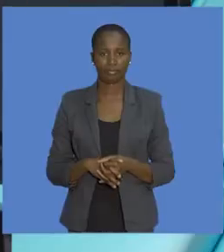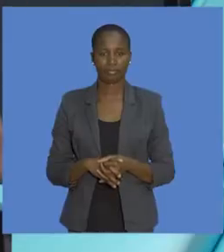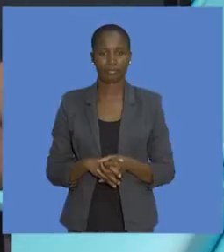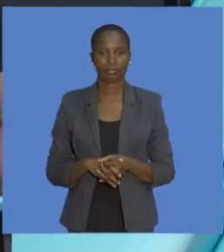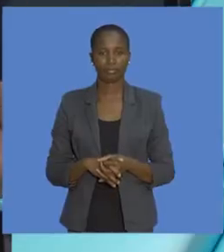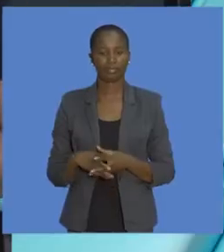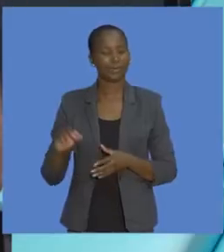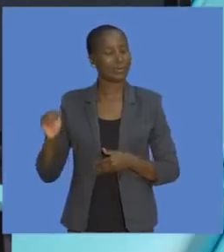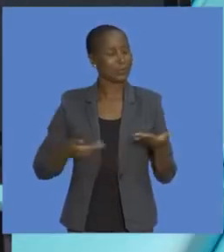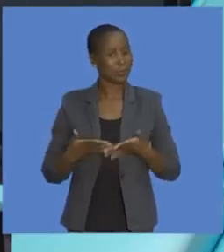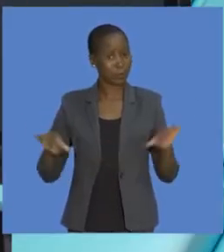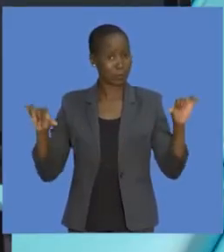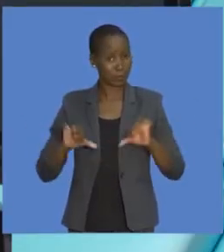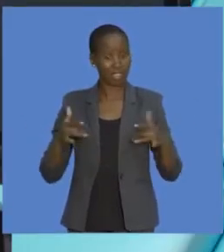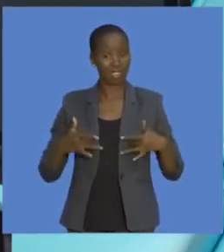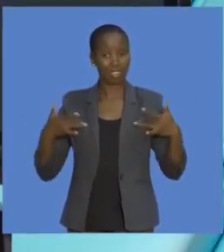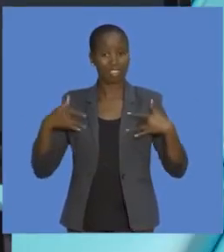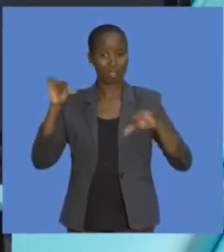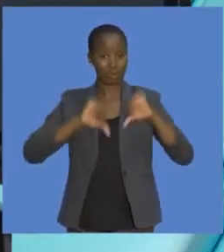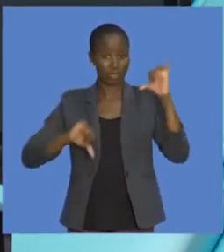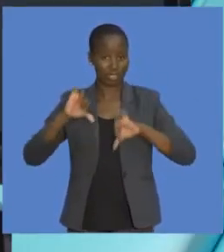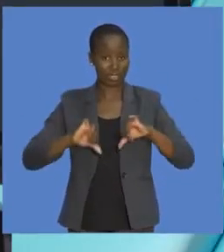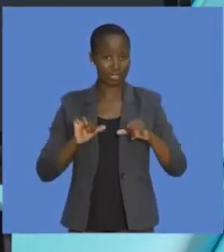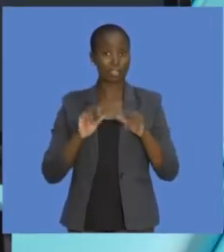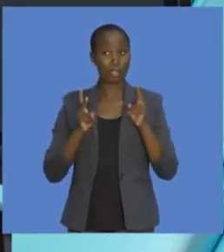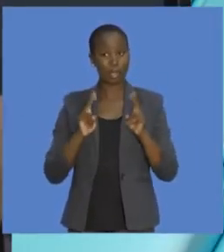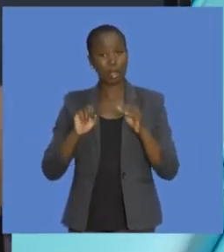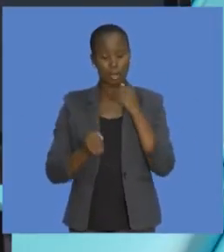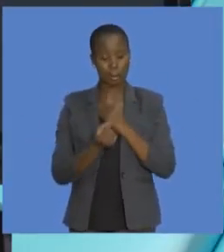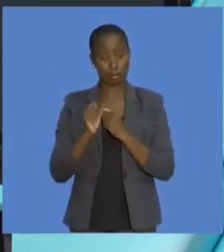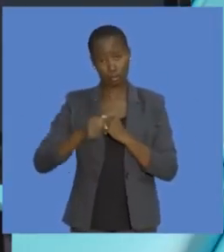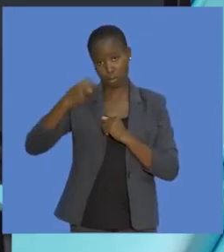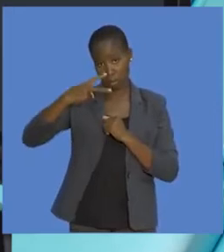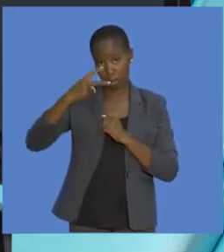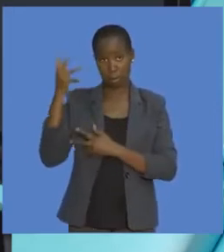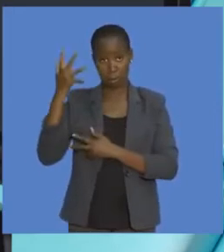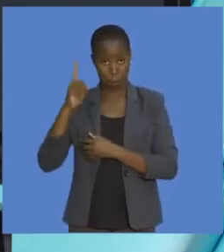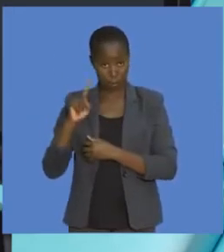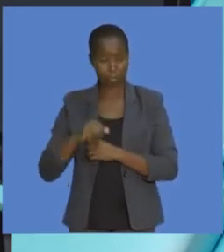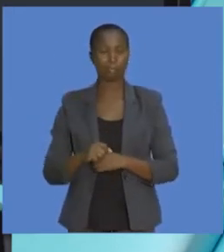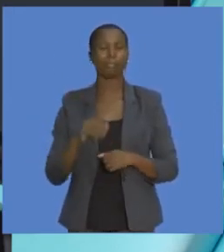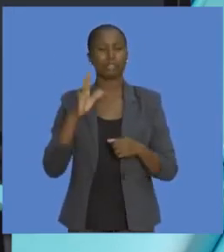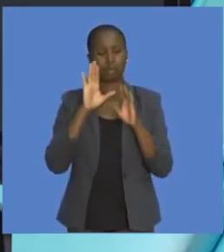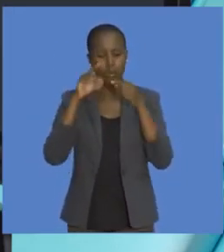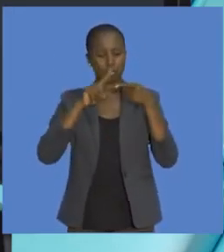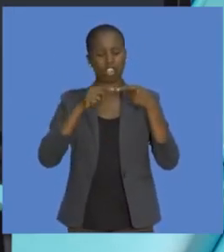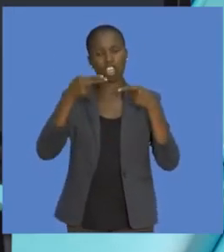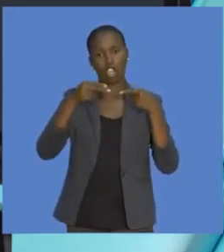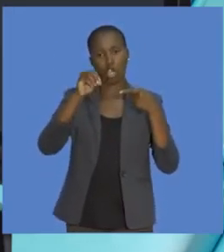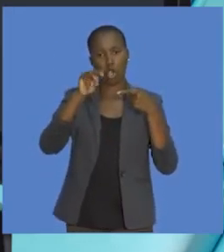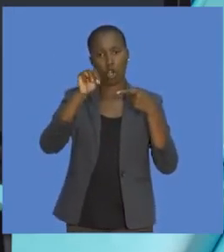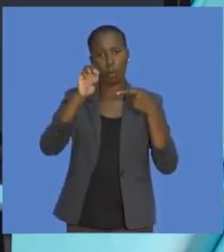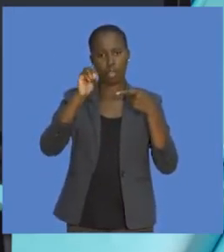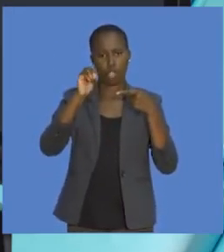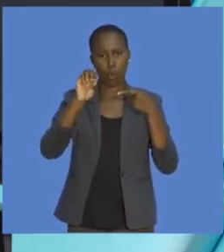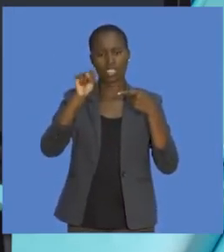Welcome back, life science learners, to the next segment. Just an overview of what we've already done. We're looking at homeostasis today and how the